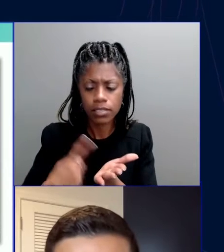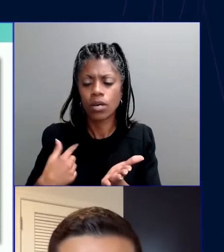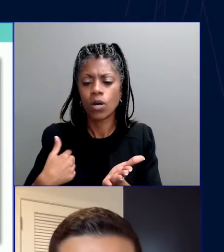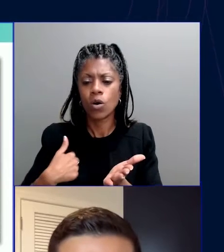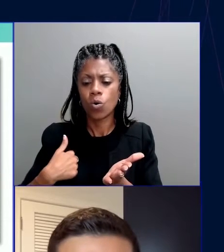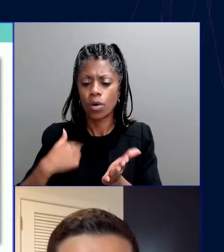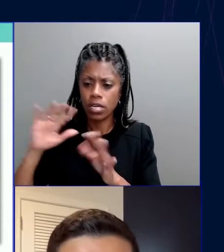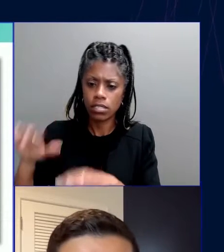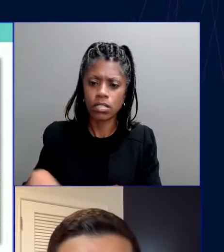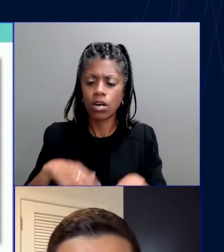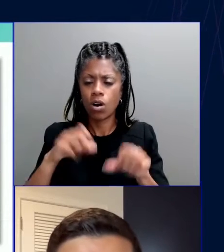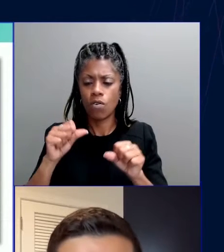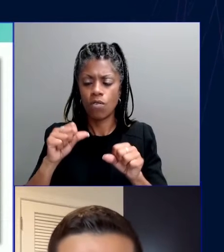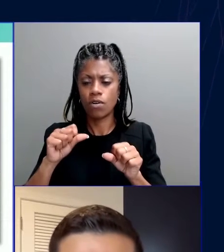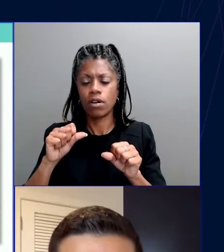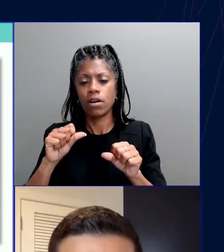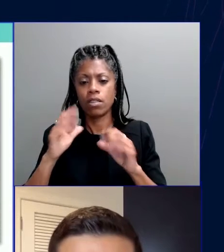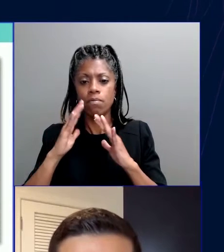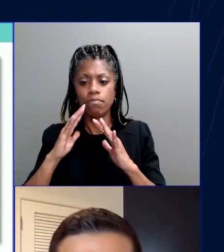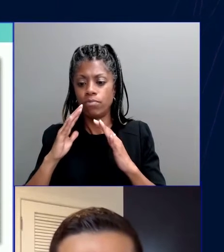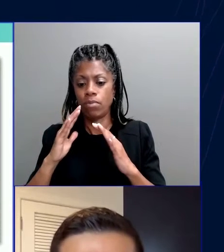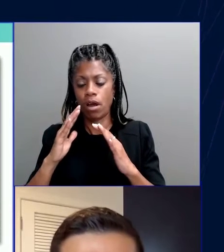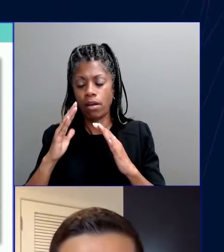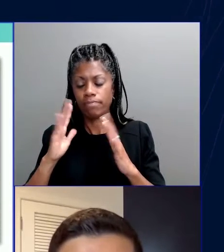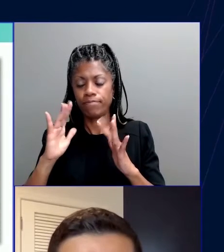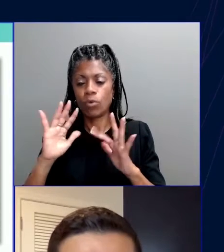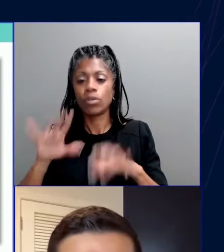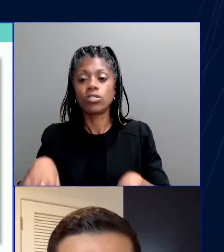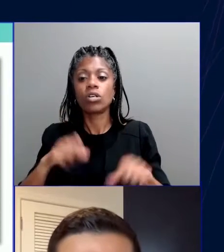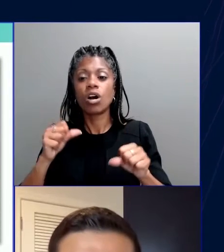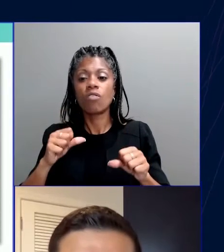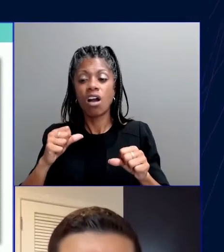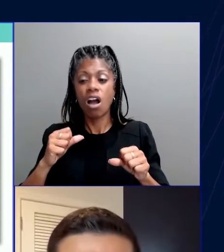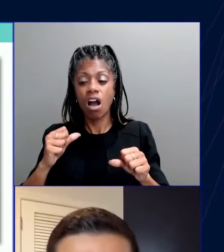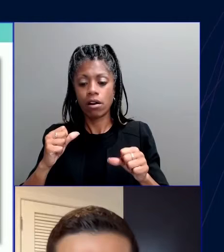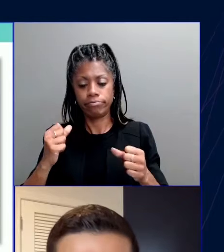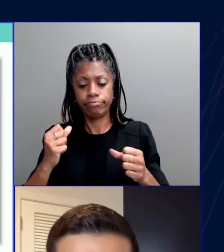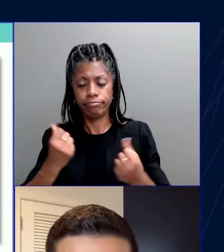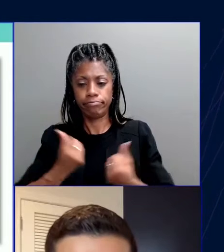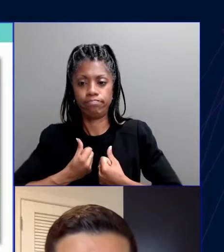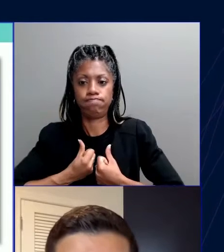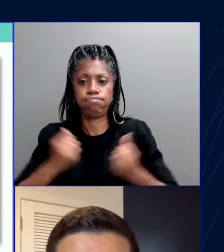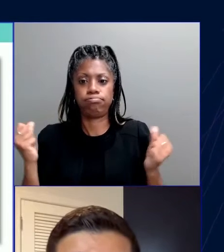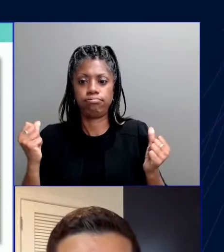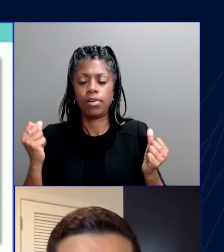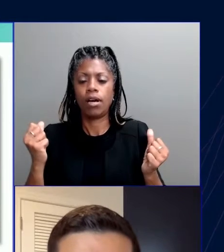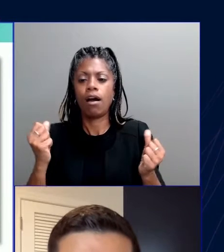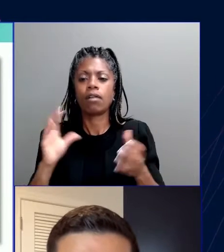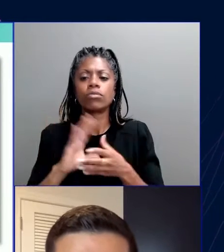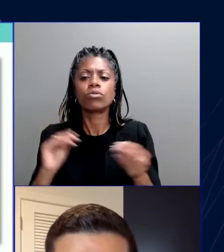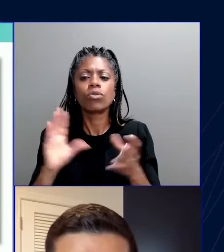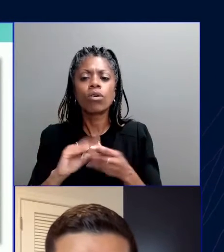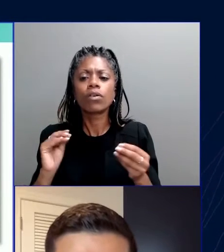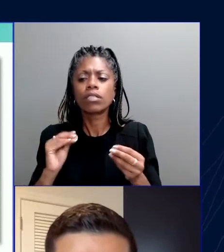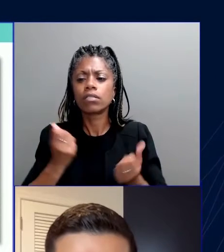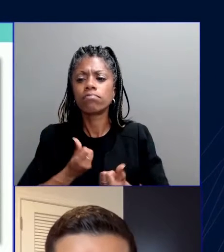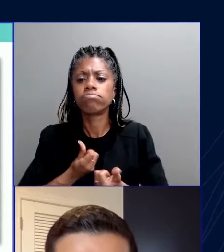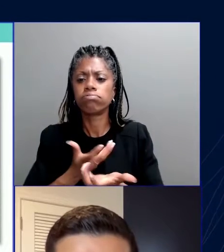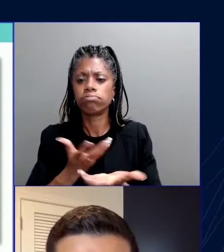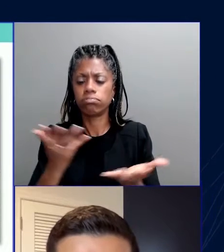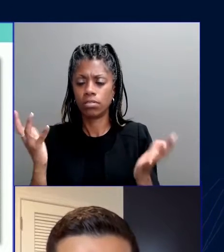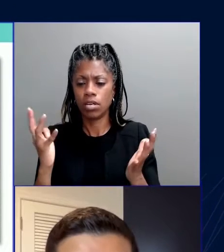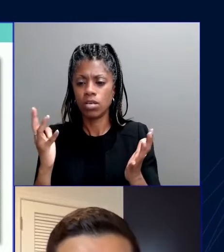campaign offices. We shared our stories and we did everything we could think of to push the administration over their record number of